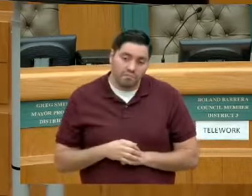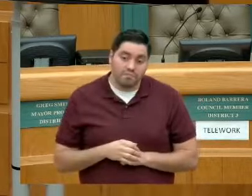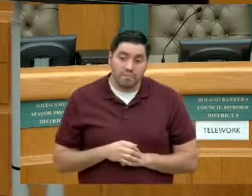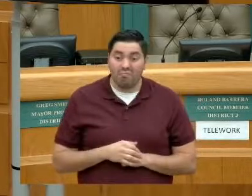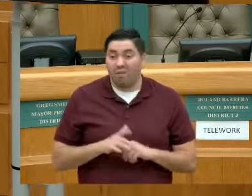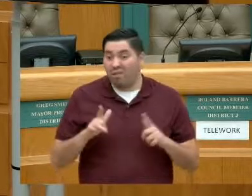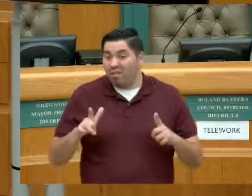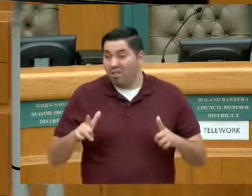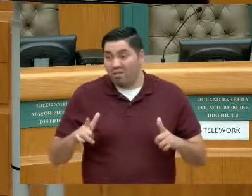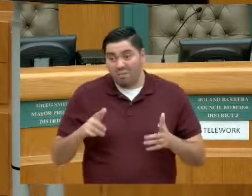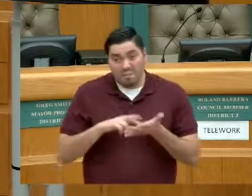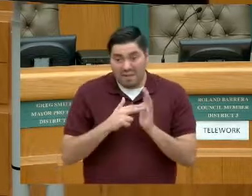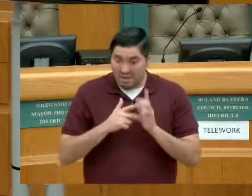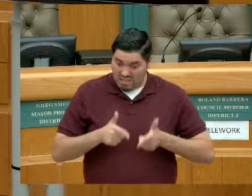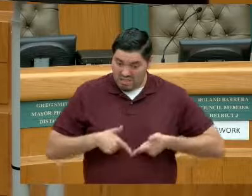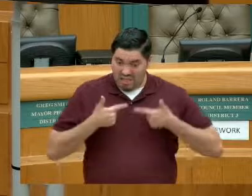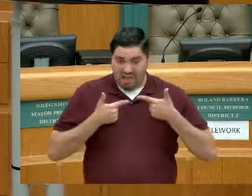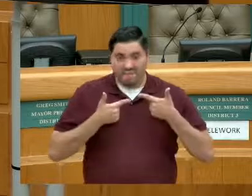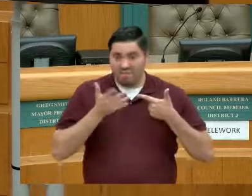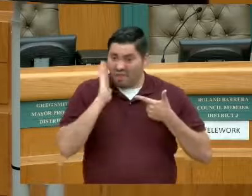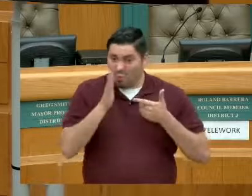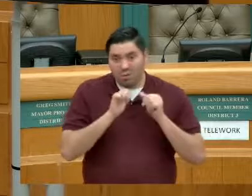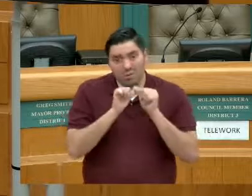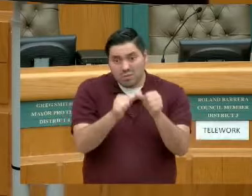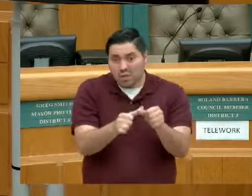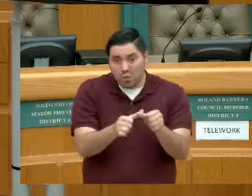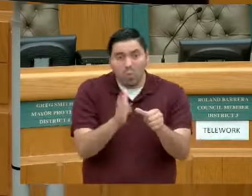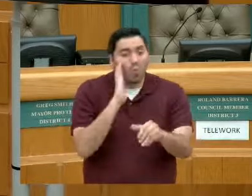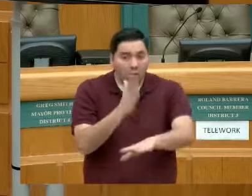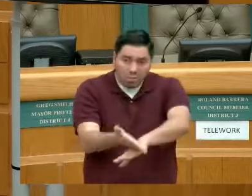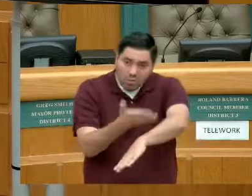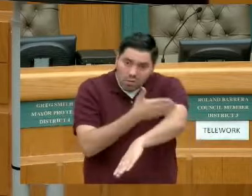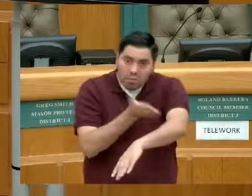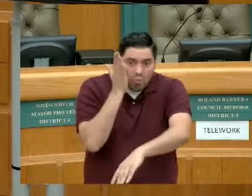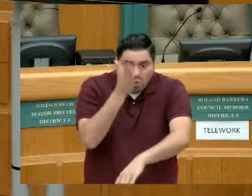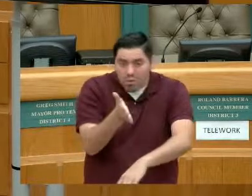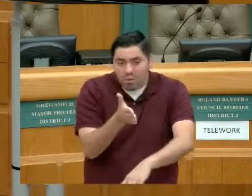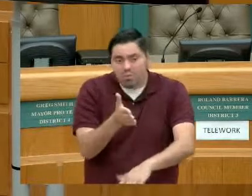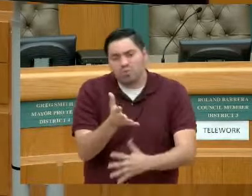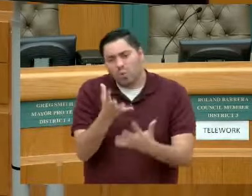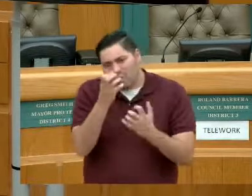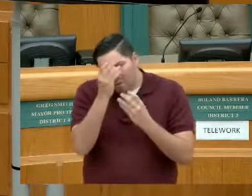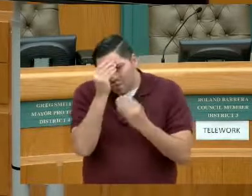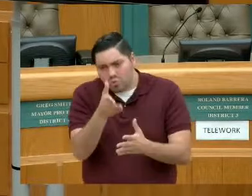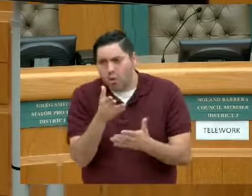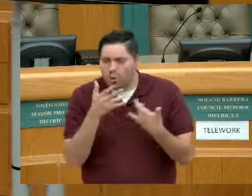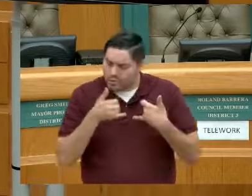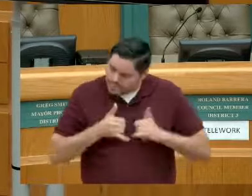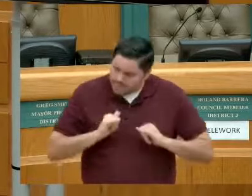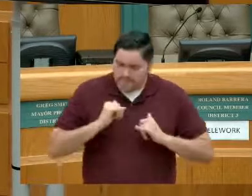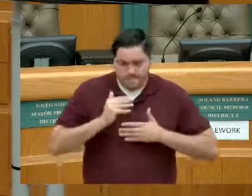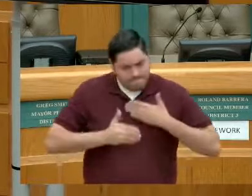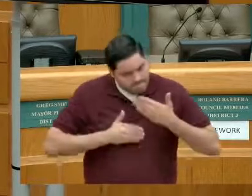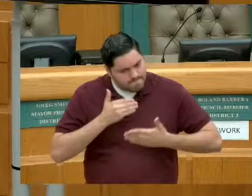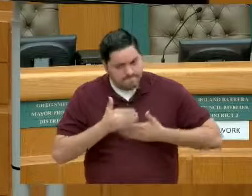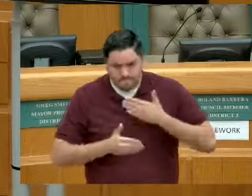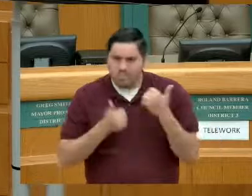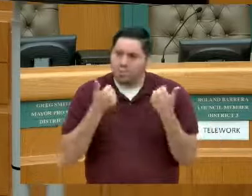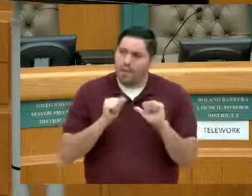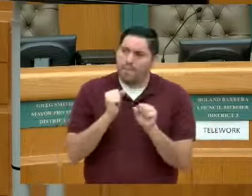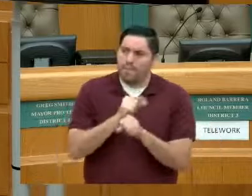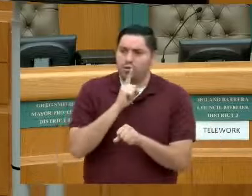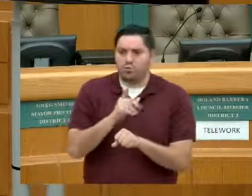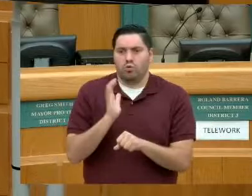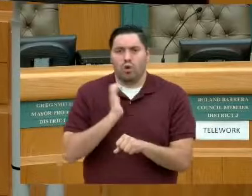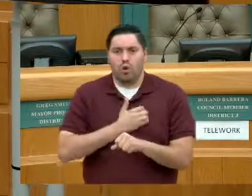don't, I understand. But life is going to continue, and life is going to get better. And so we want to let you know that